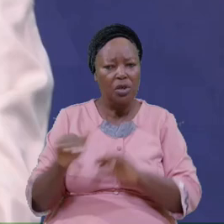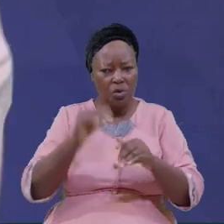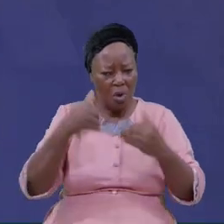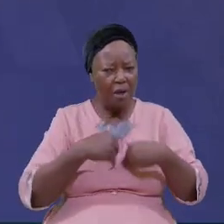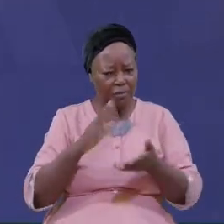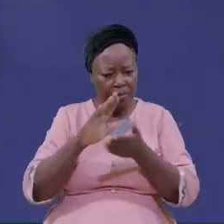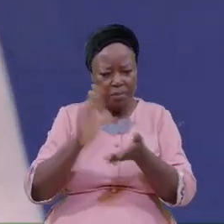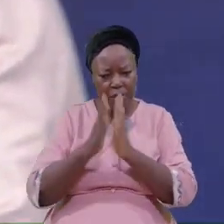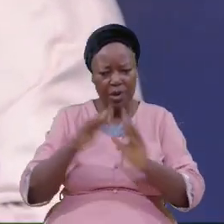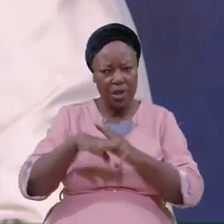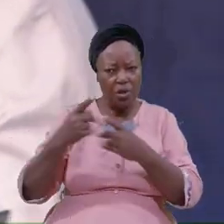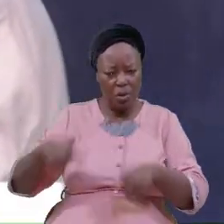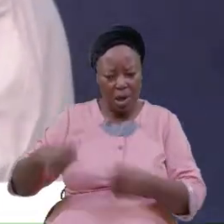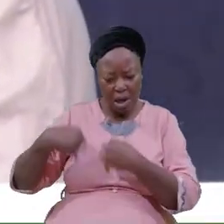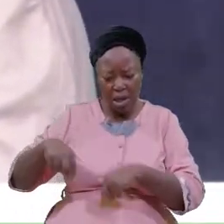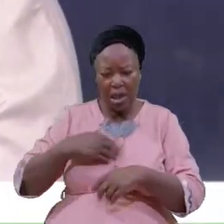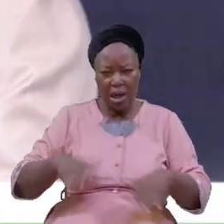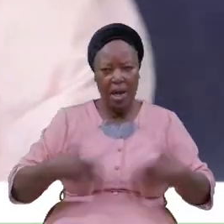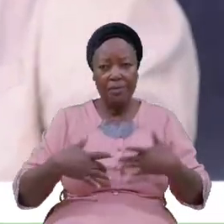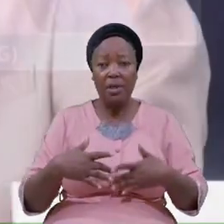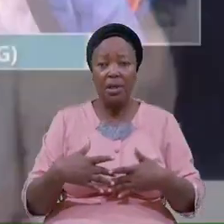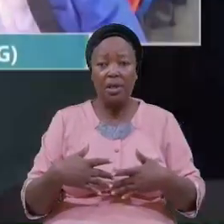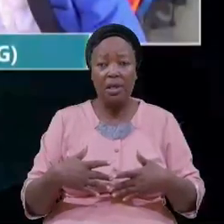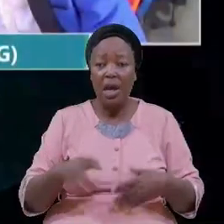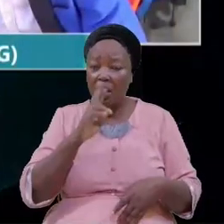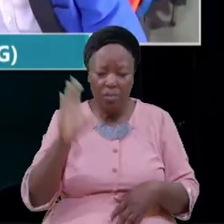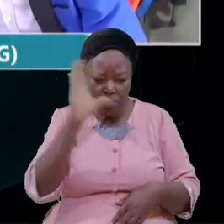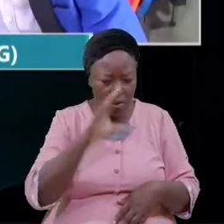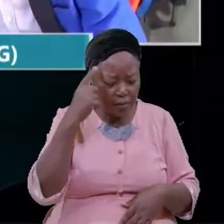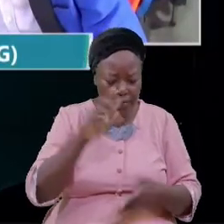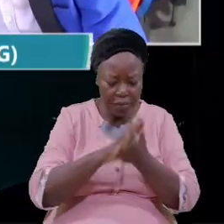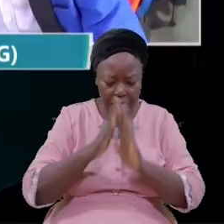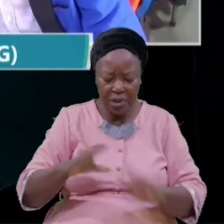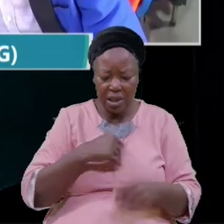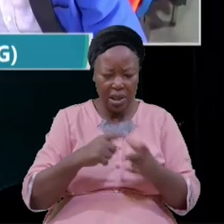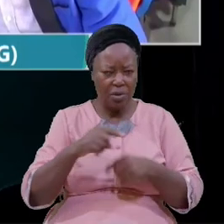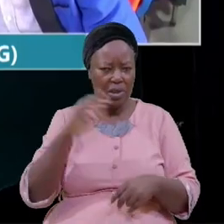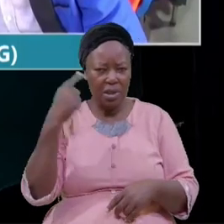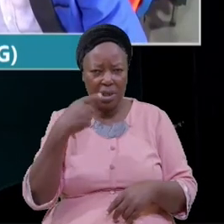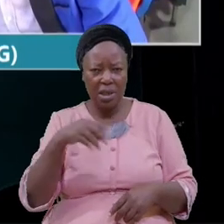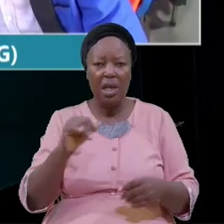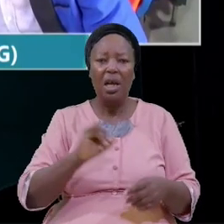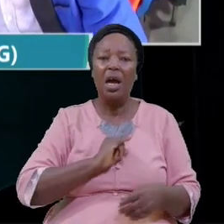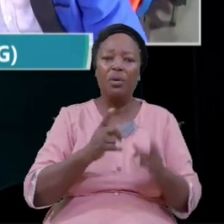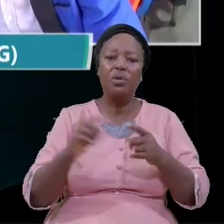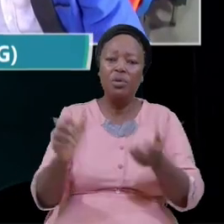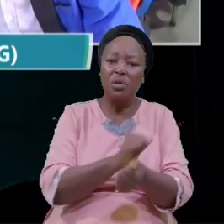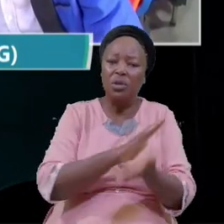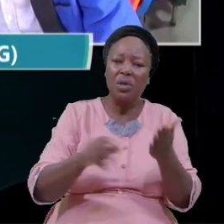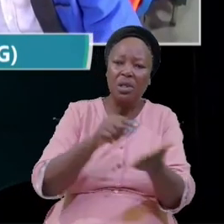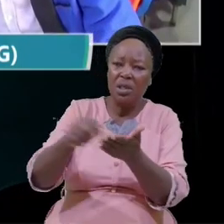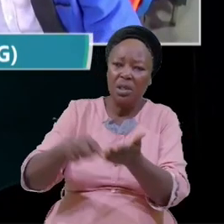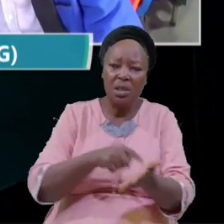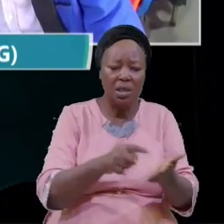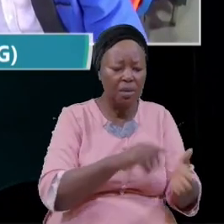ton cœur? Are you looking for, you know, peace and you are saying, I want to get rid of this conflict and confusion